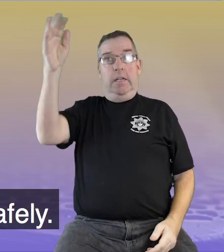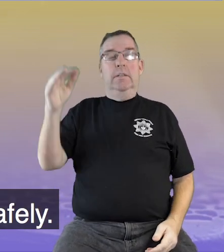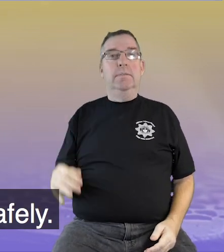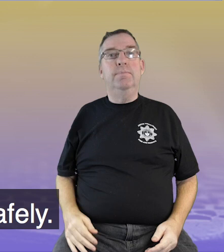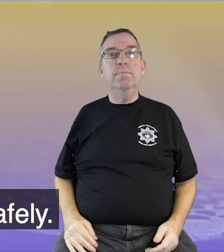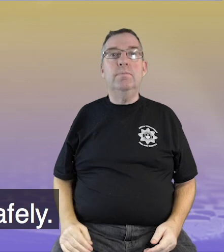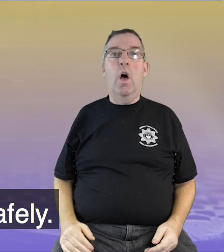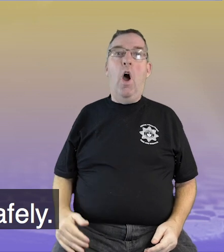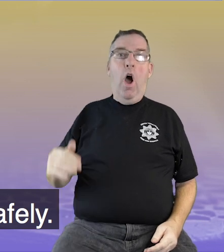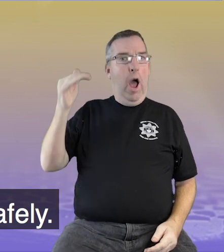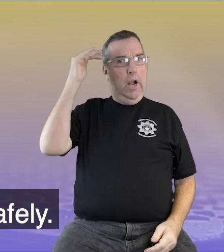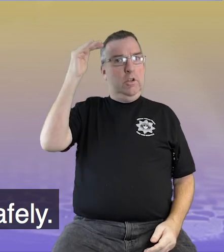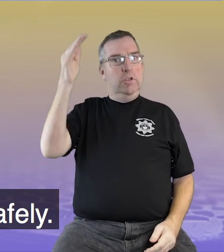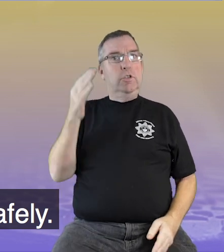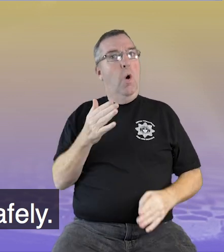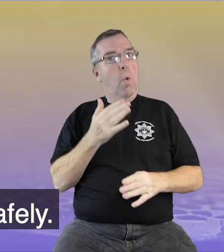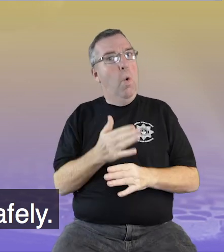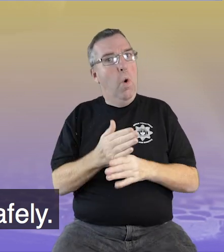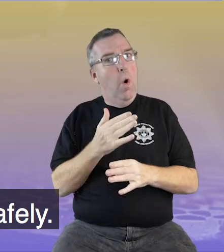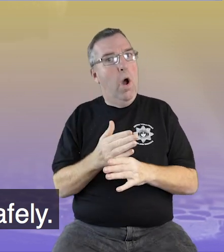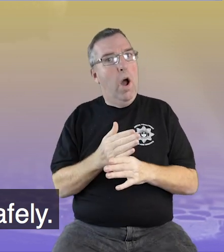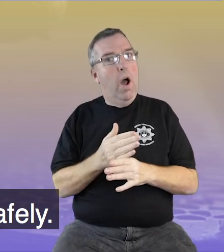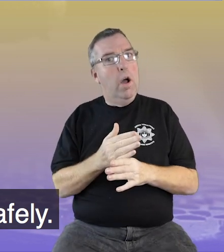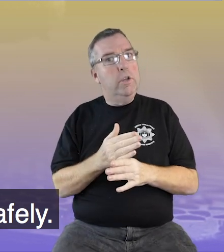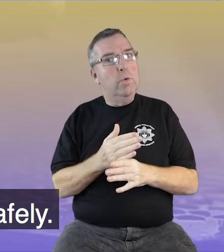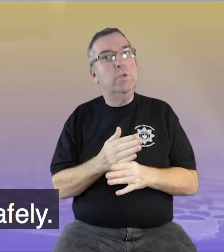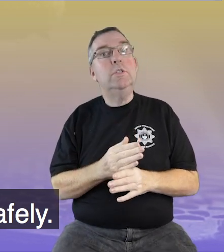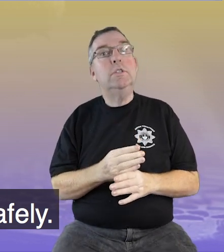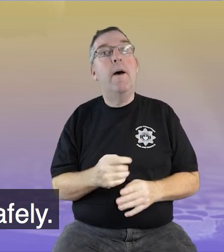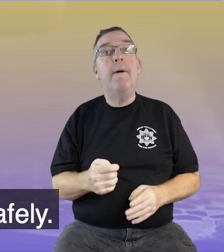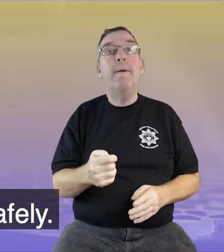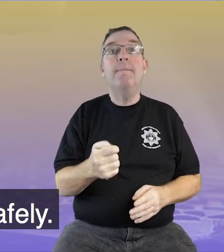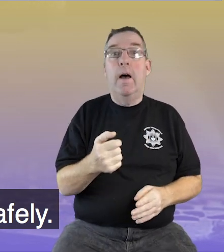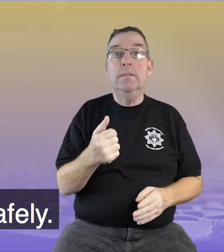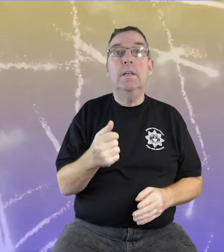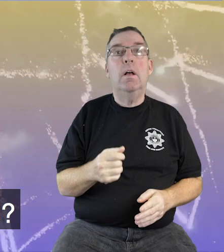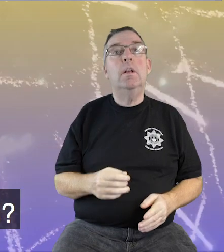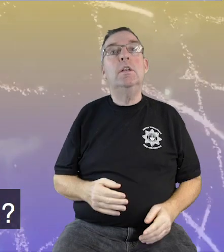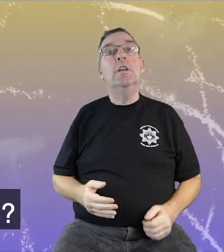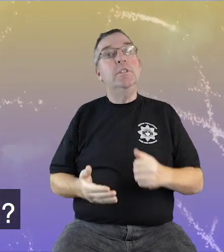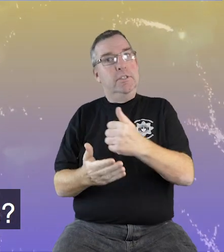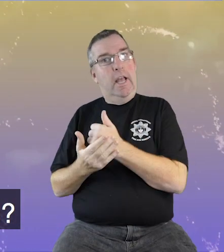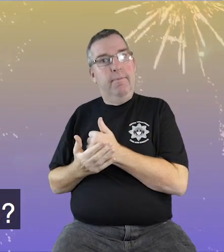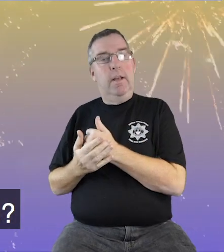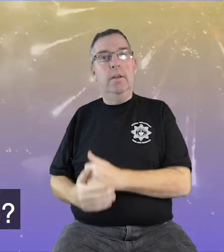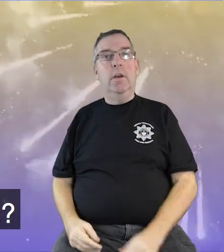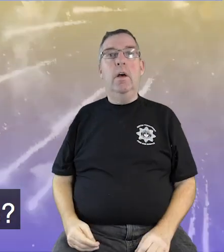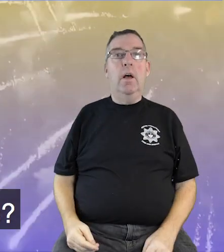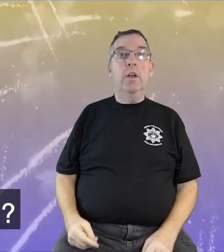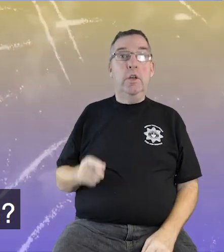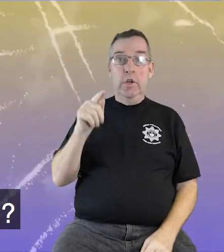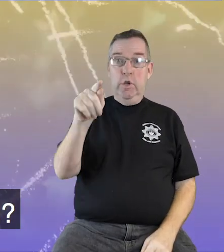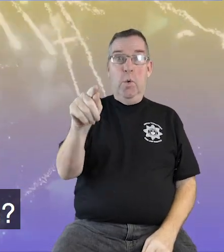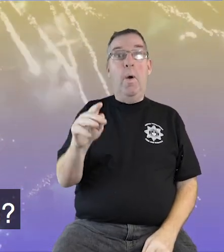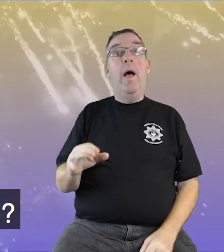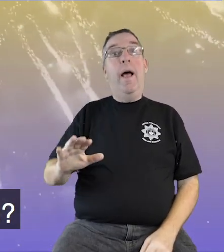and lighters can be useful for grown-ups, but have to be used safely. So, put your hand up if you